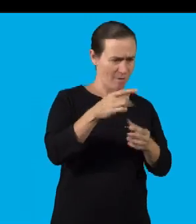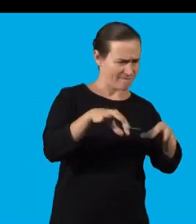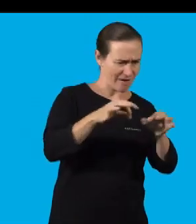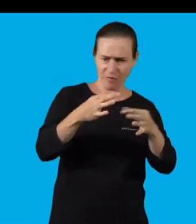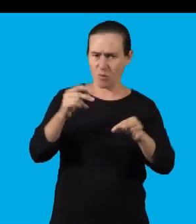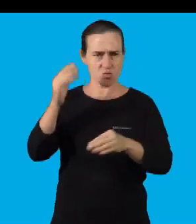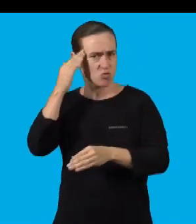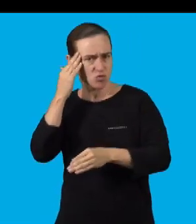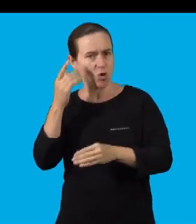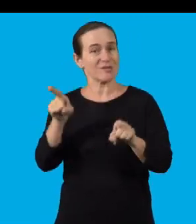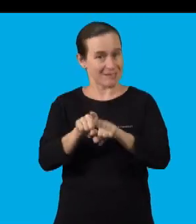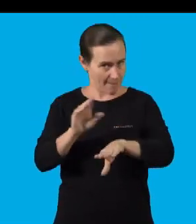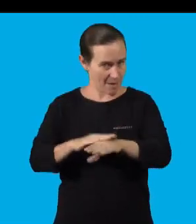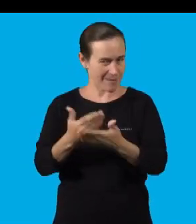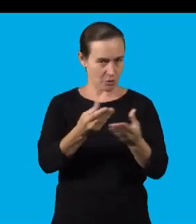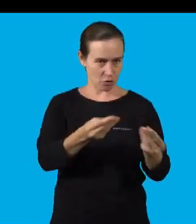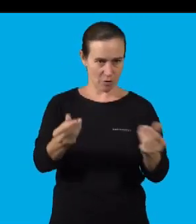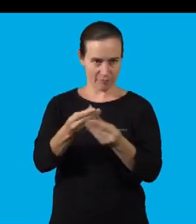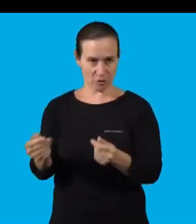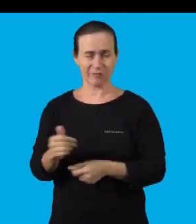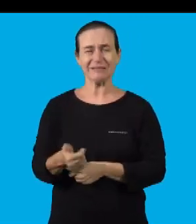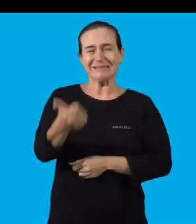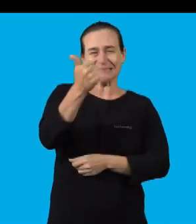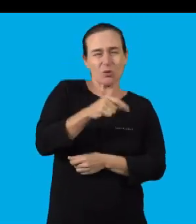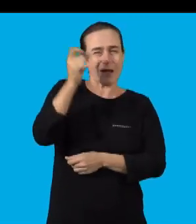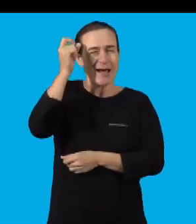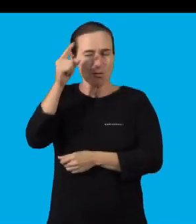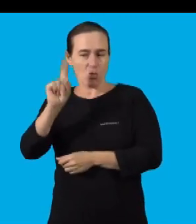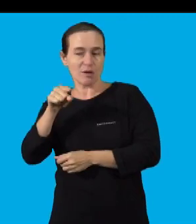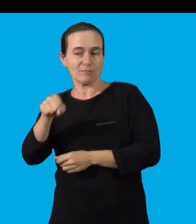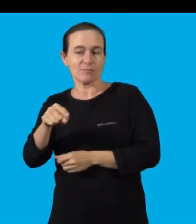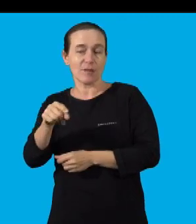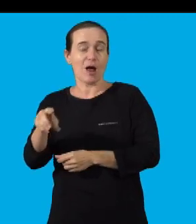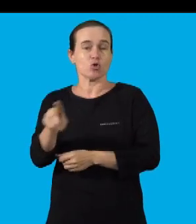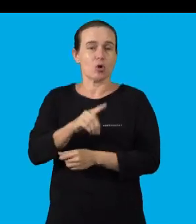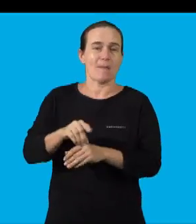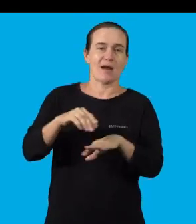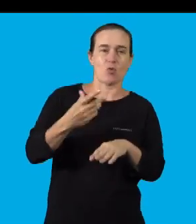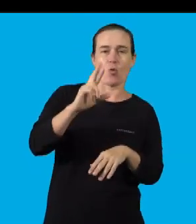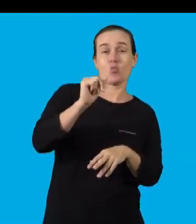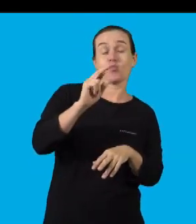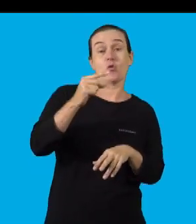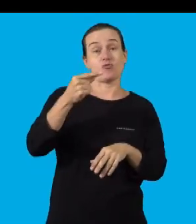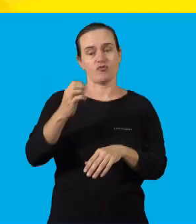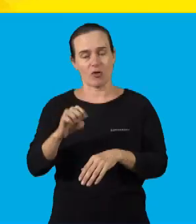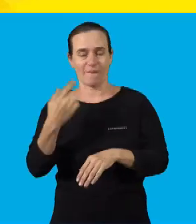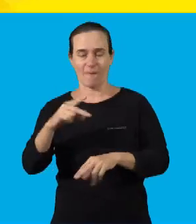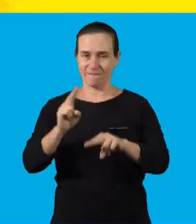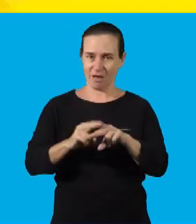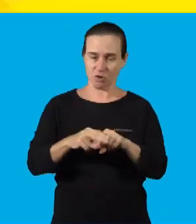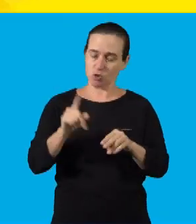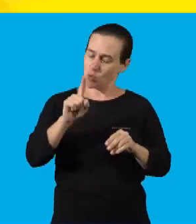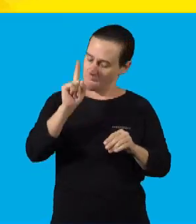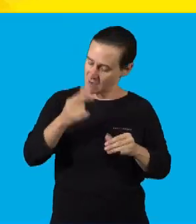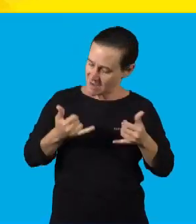unknowns simultaneously, and of course, interpreting the domain and range of a function. So those are the